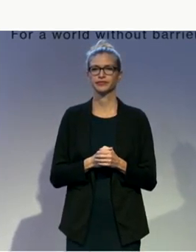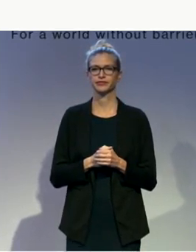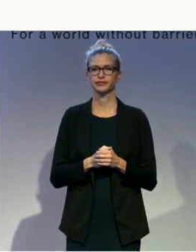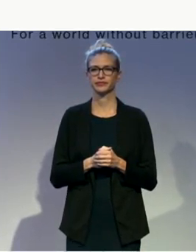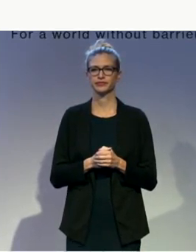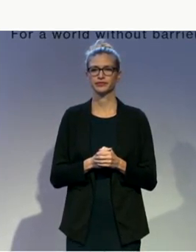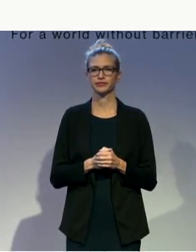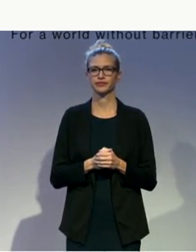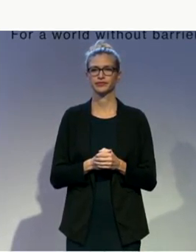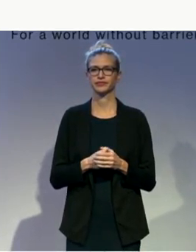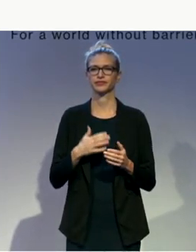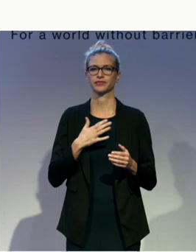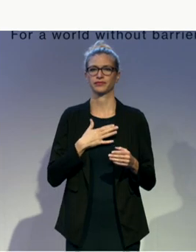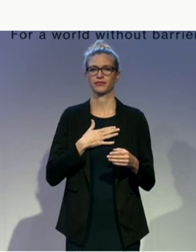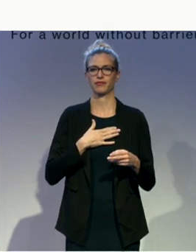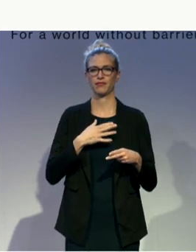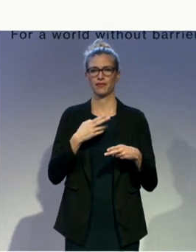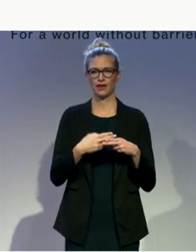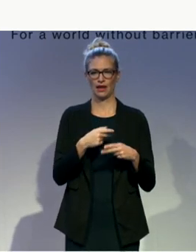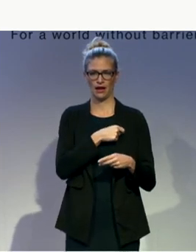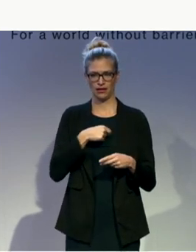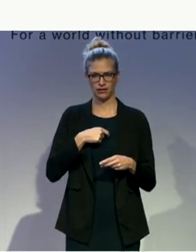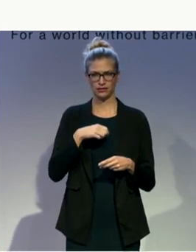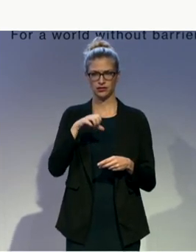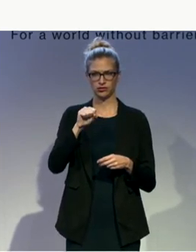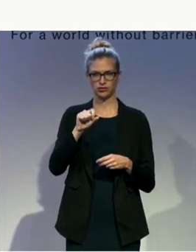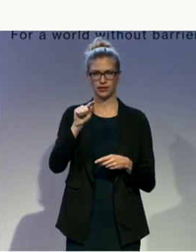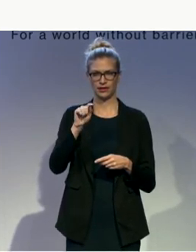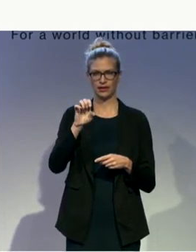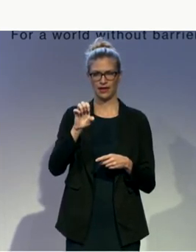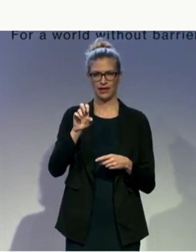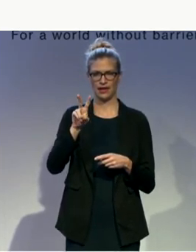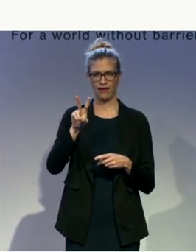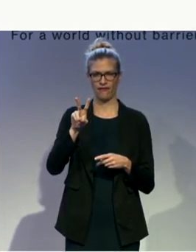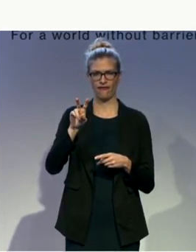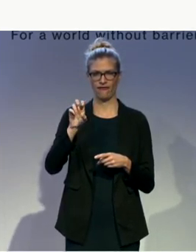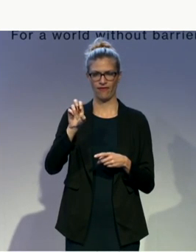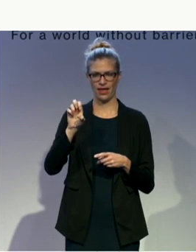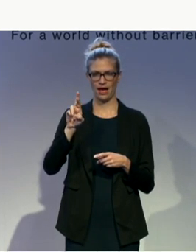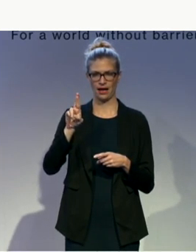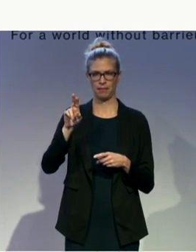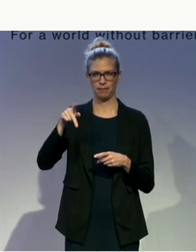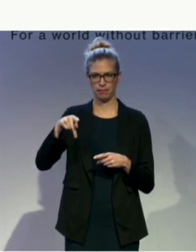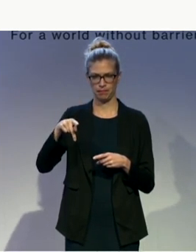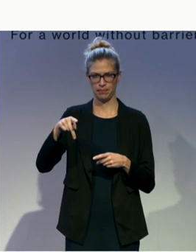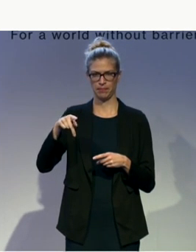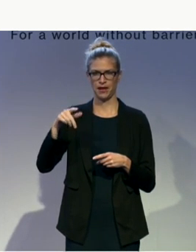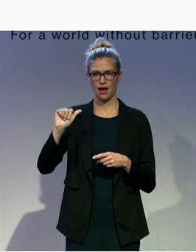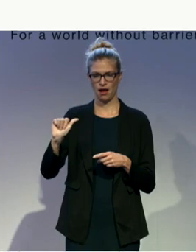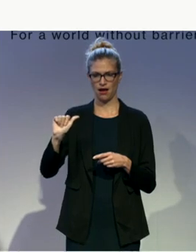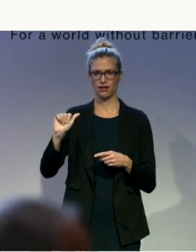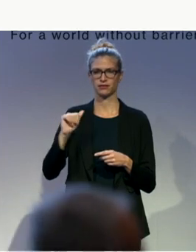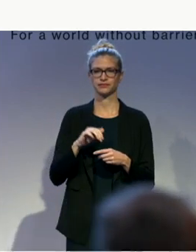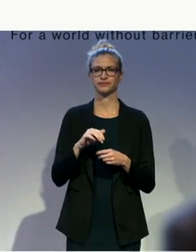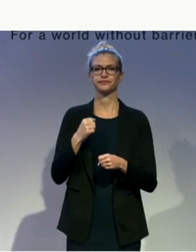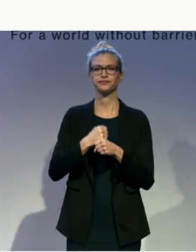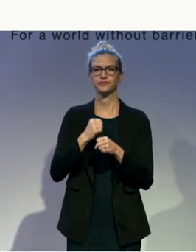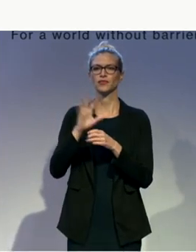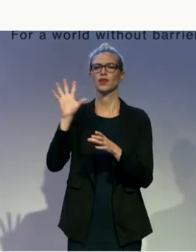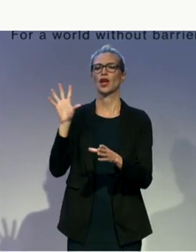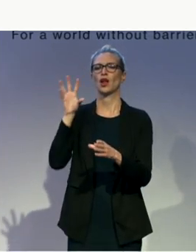My name is Milan Sverepa. I work at Inclusion Europe. Inclusion Europe is the European movement of